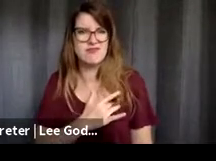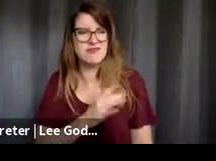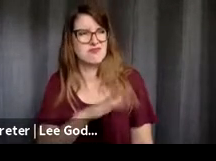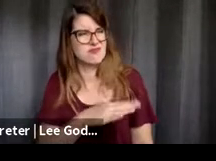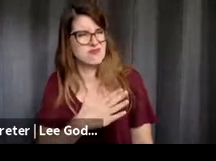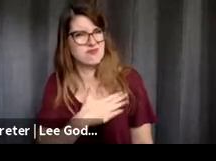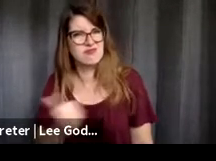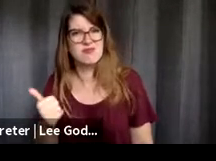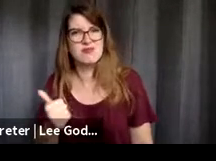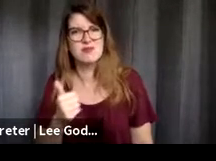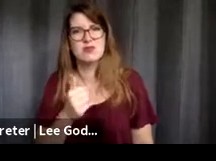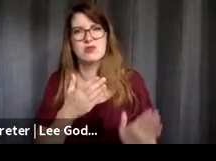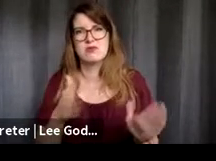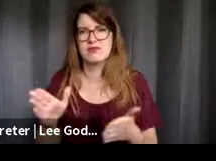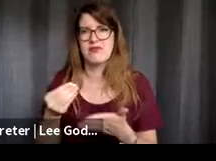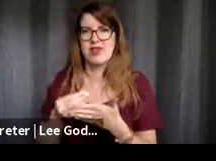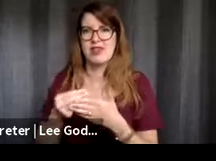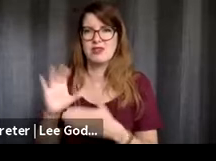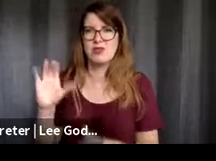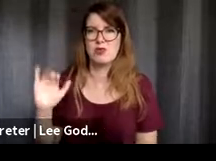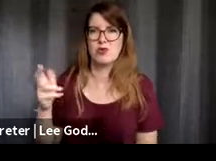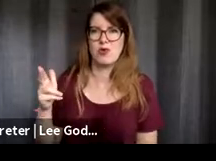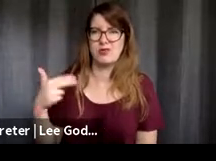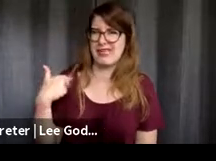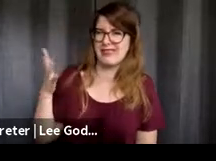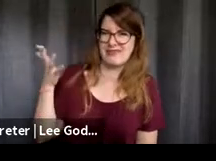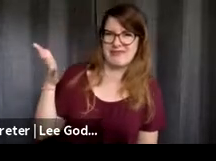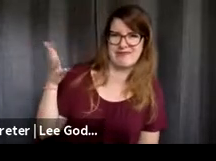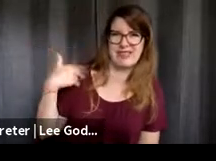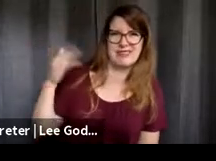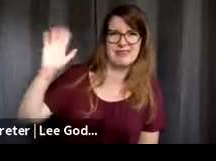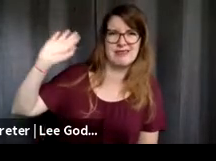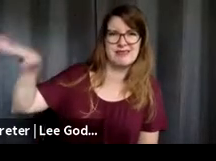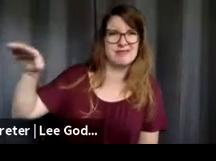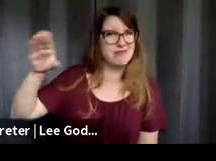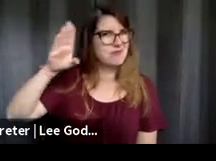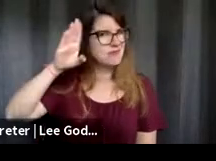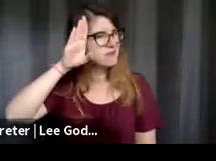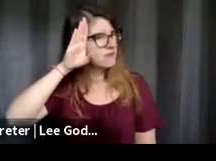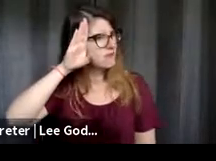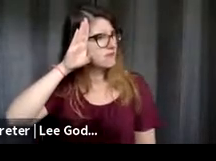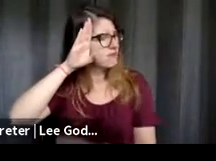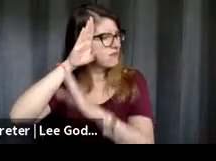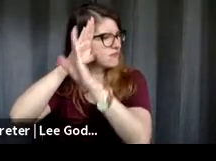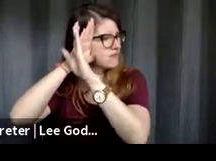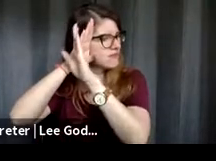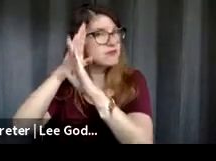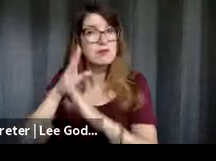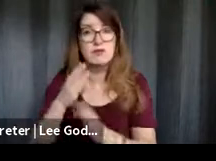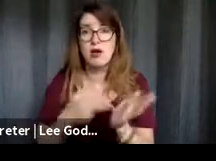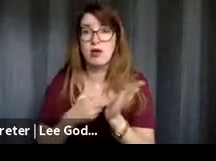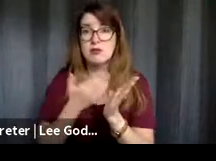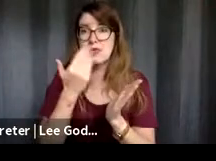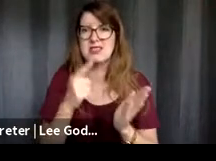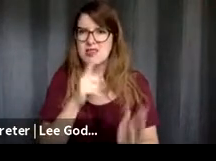into financial coaching. I denied it, kind of gave God the Heisman on that part of my life. Honestly, because I